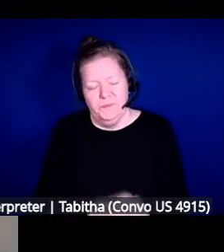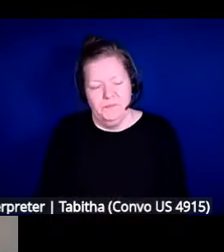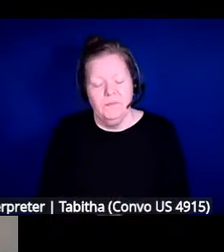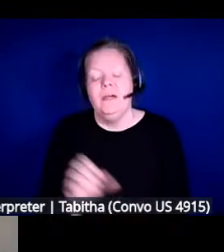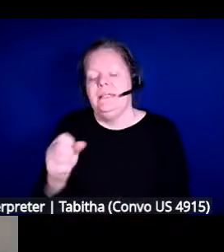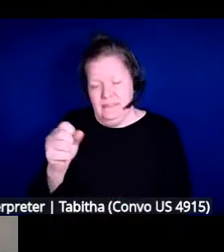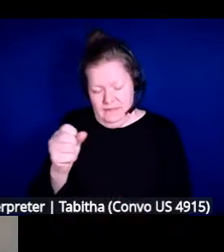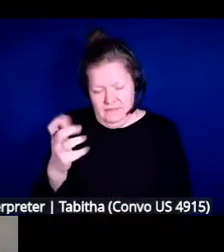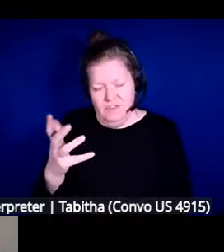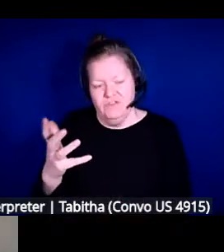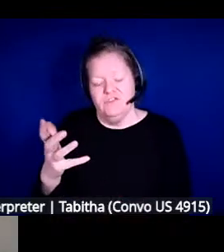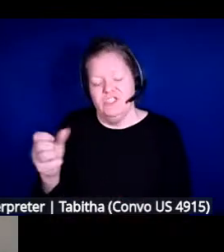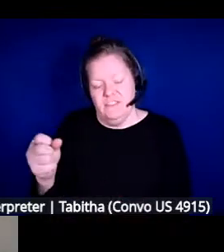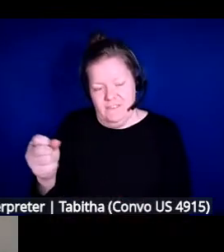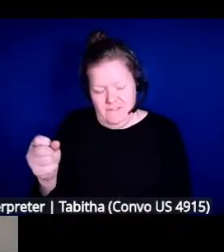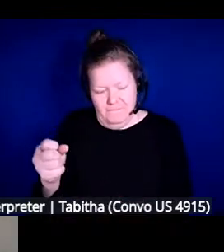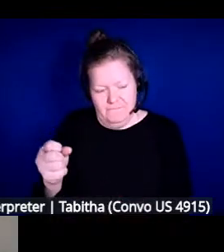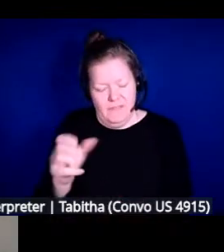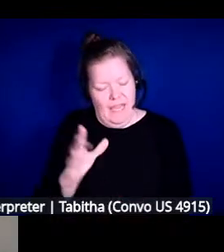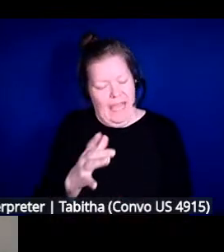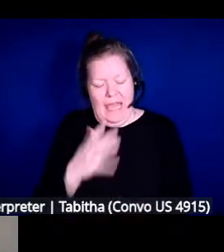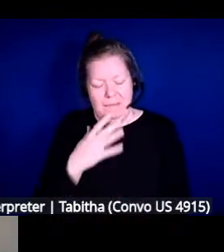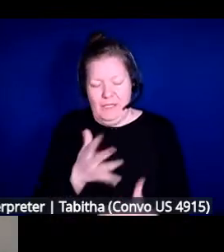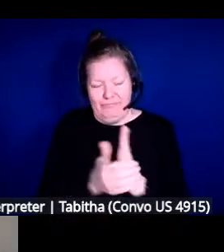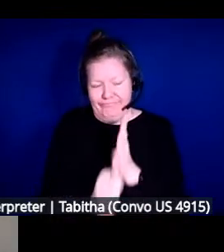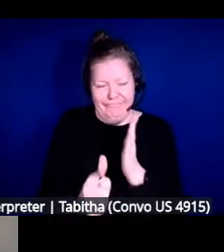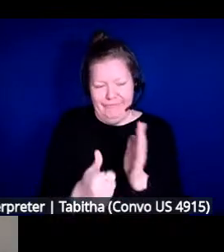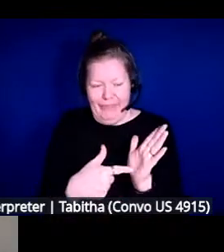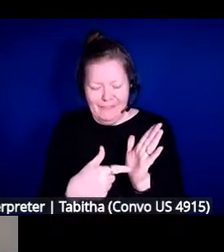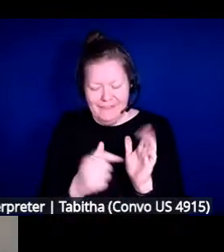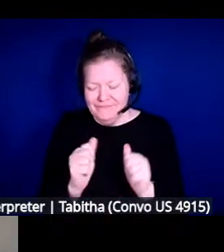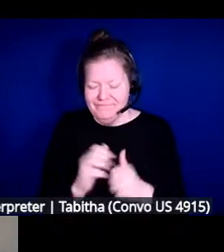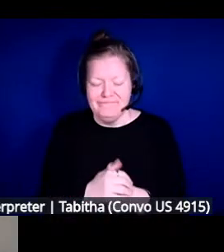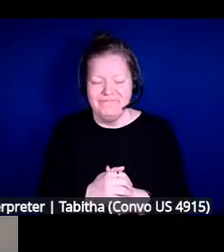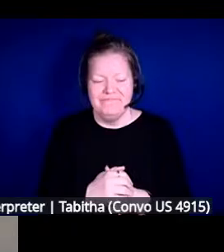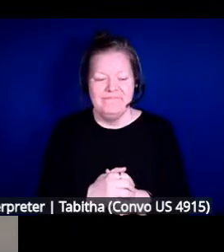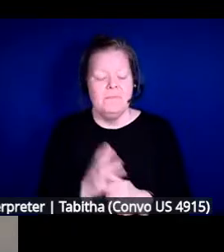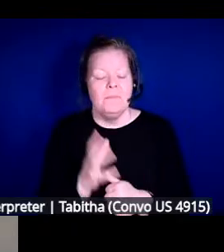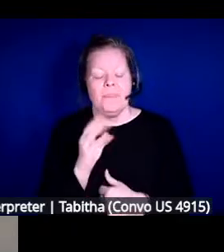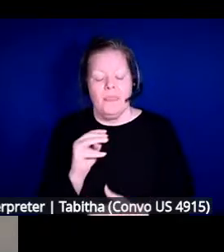Yes, I did. I'm so good at this.